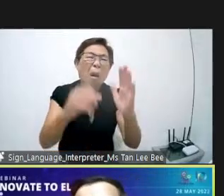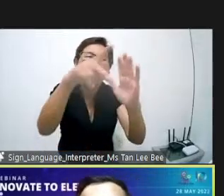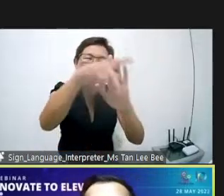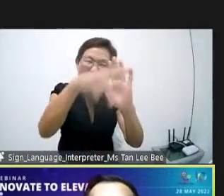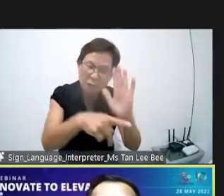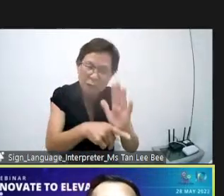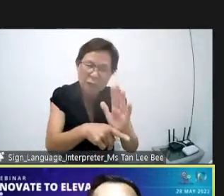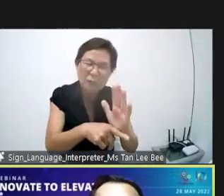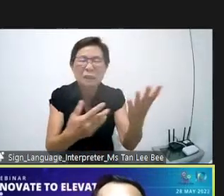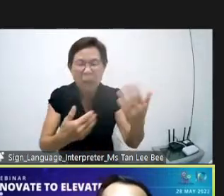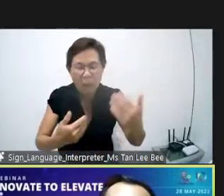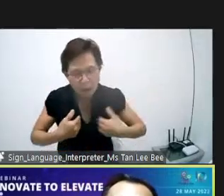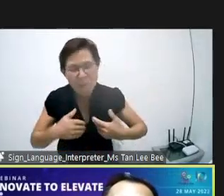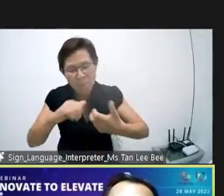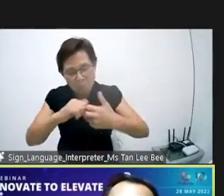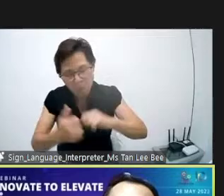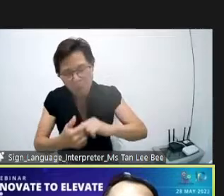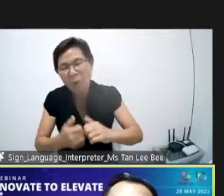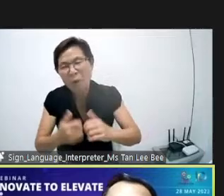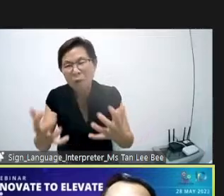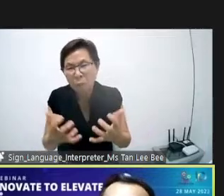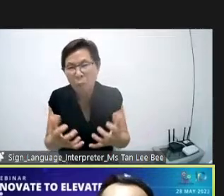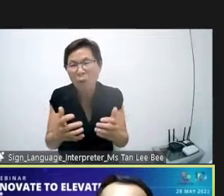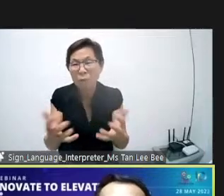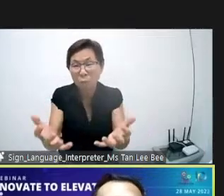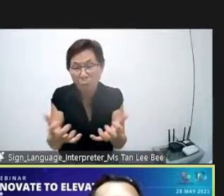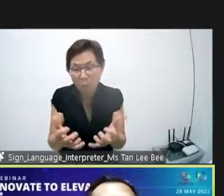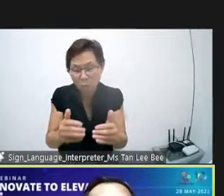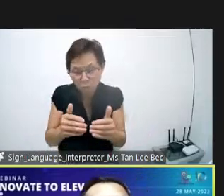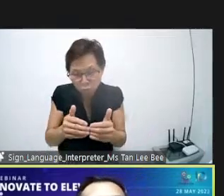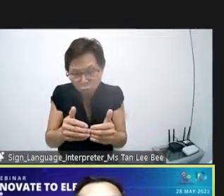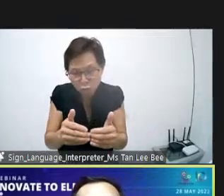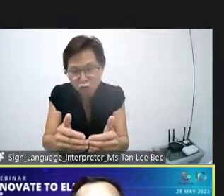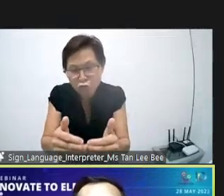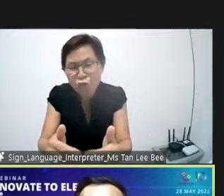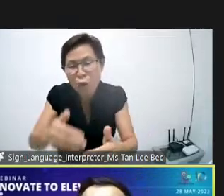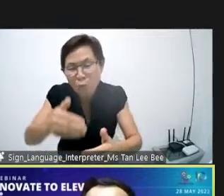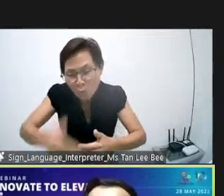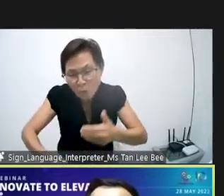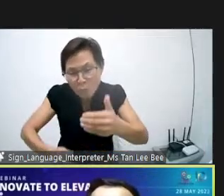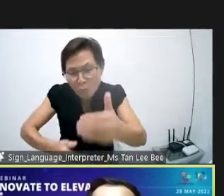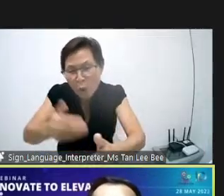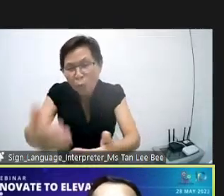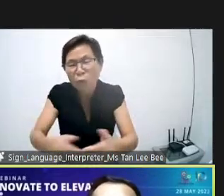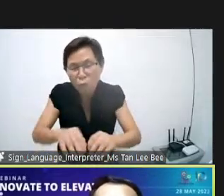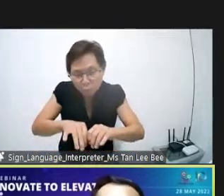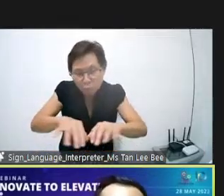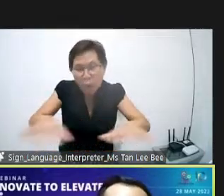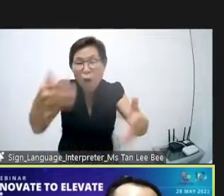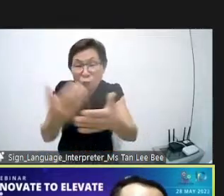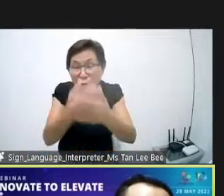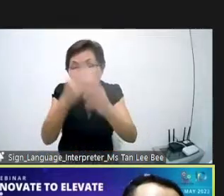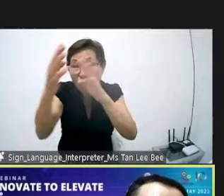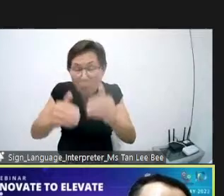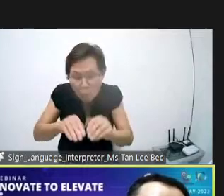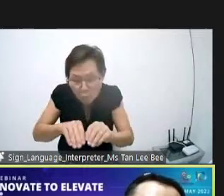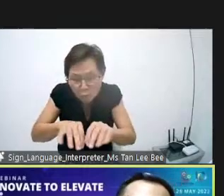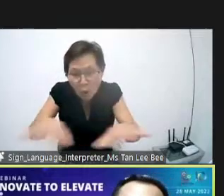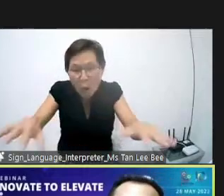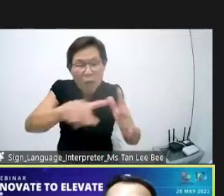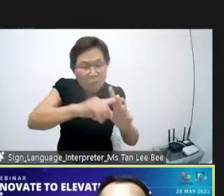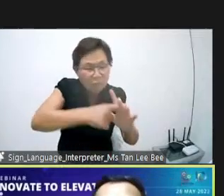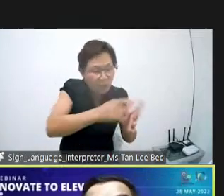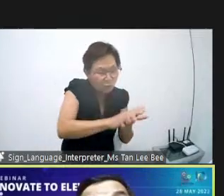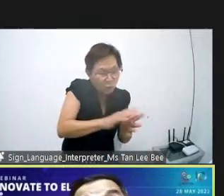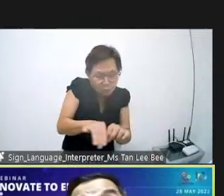when they want to move further, they want to try to expand their innovation. Started with schools, and